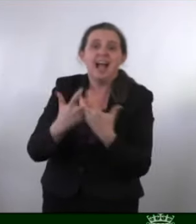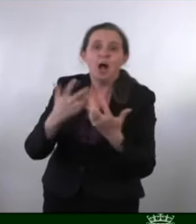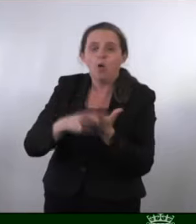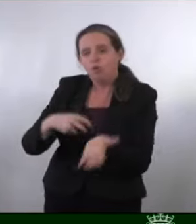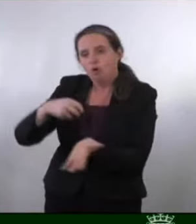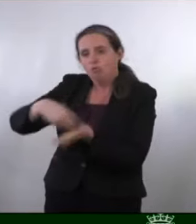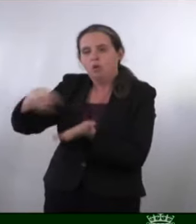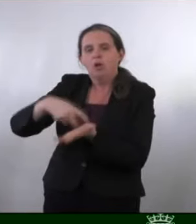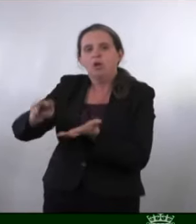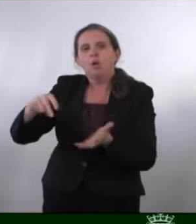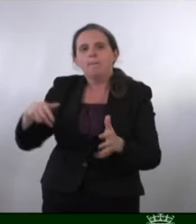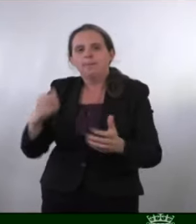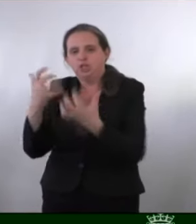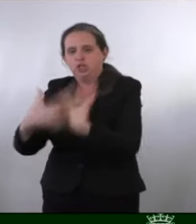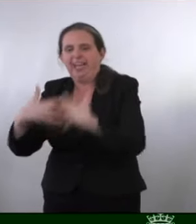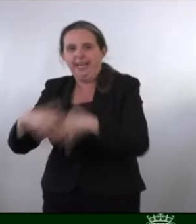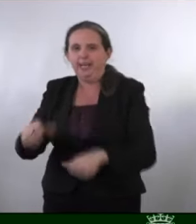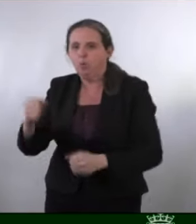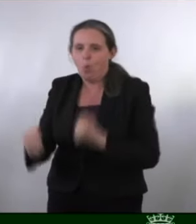ensure that